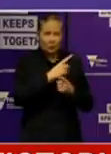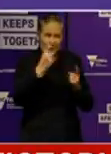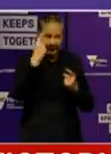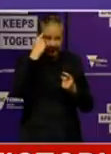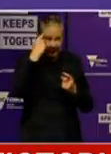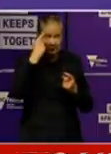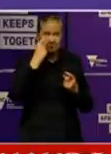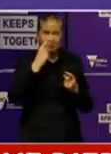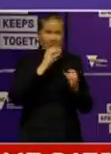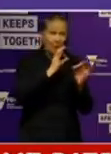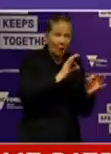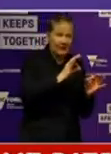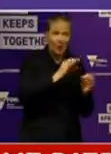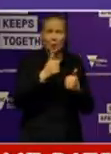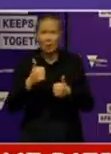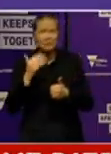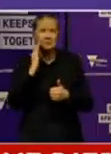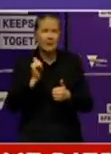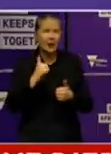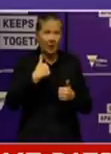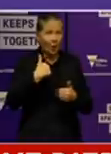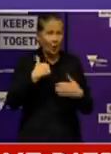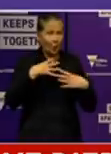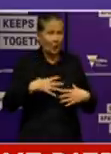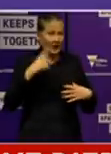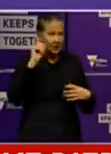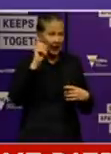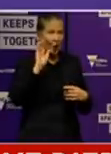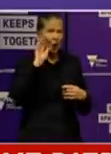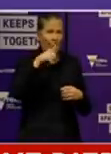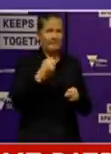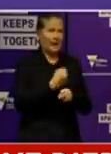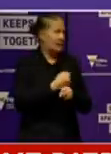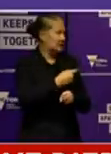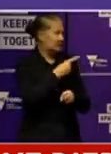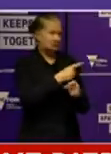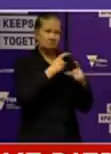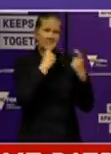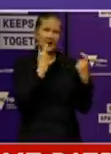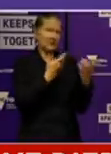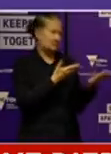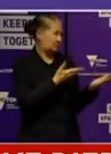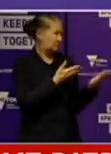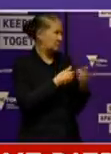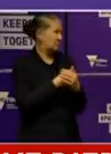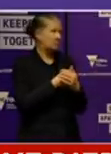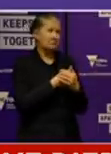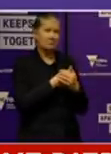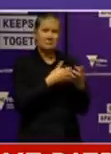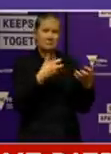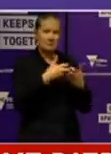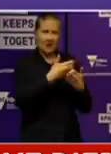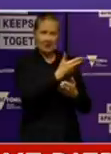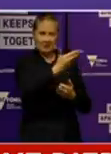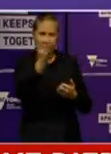myself today am wearing a homemade mask, and I think that many Victorians will be able